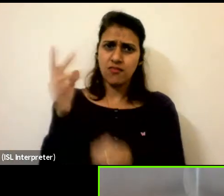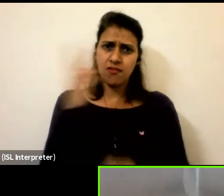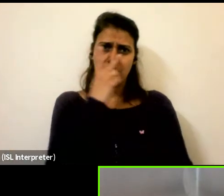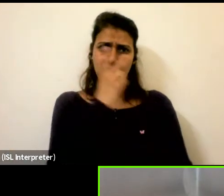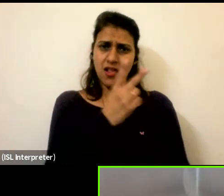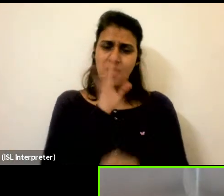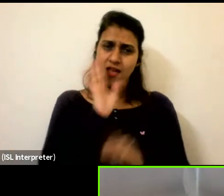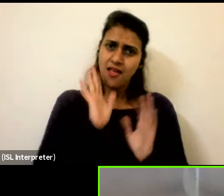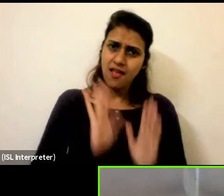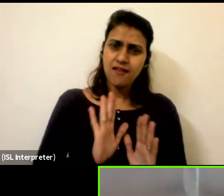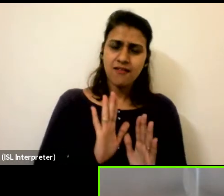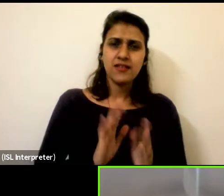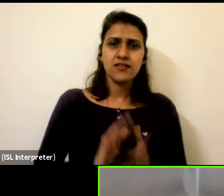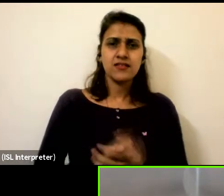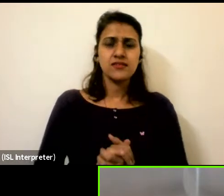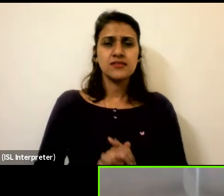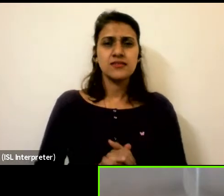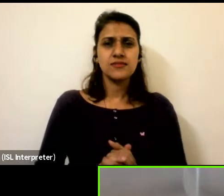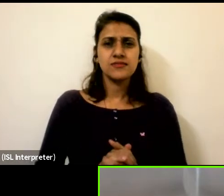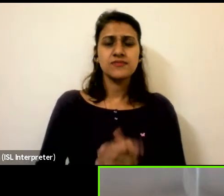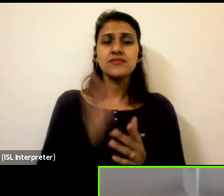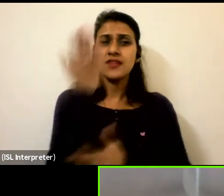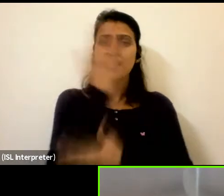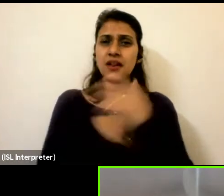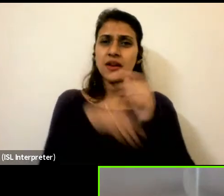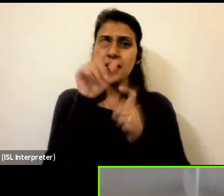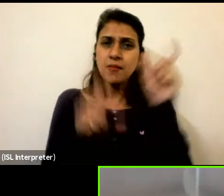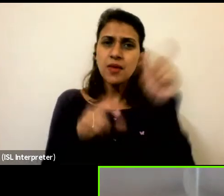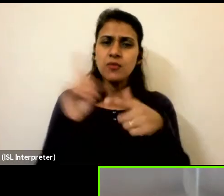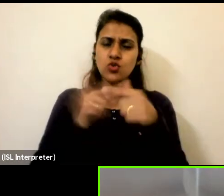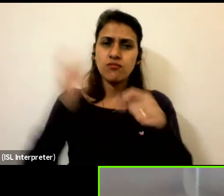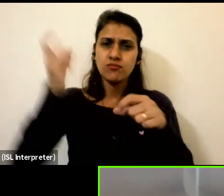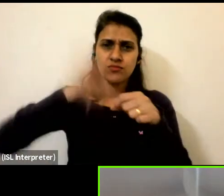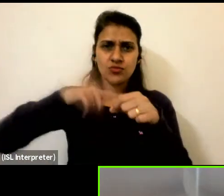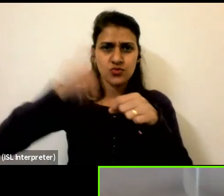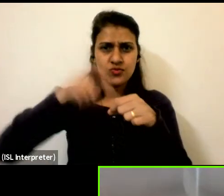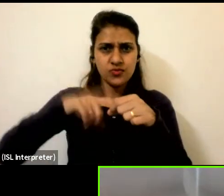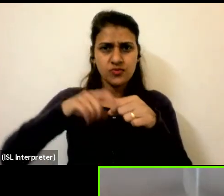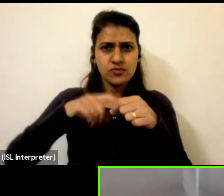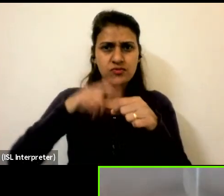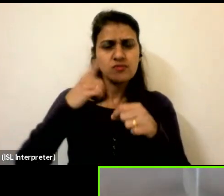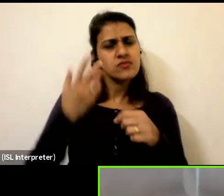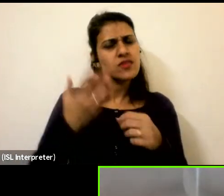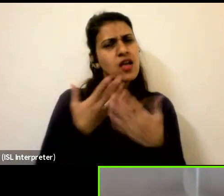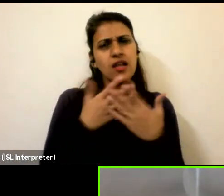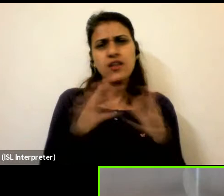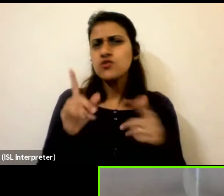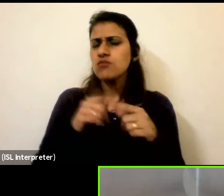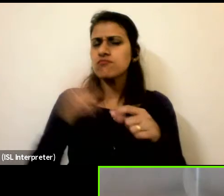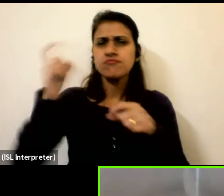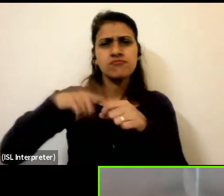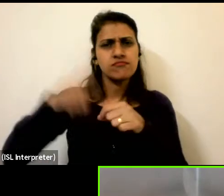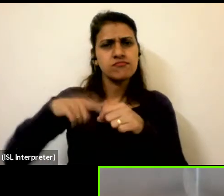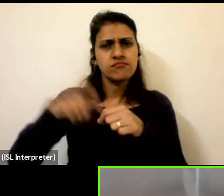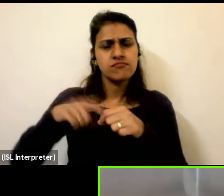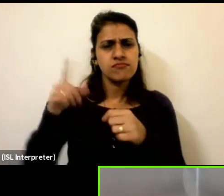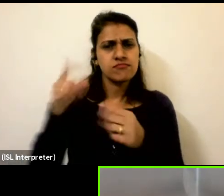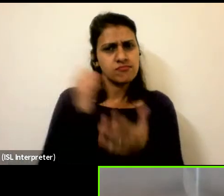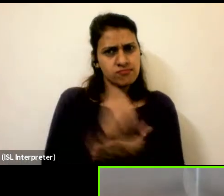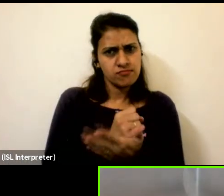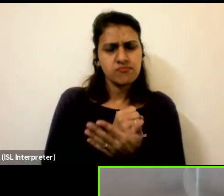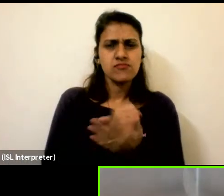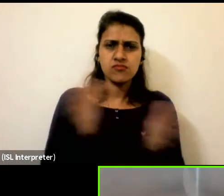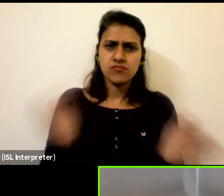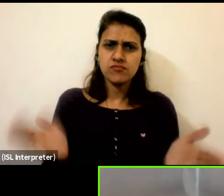number of specially able people that we need to recruit during every recruitment. I think 4% of the workforce need to